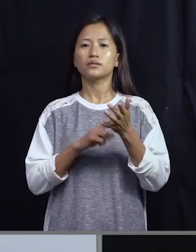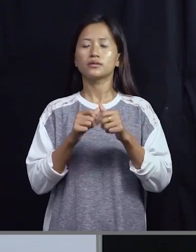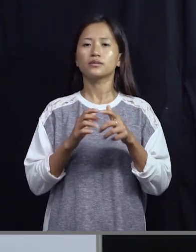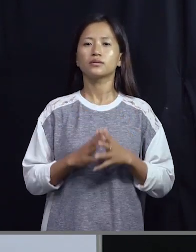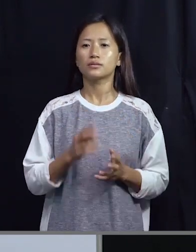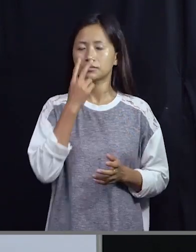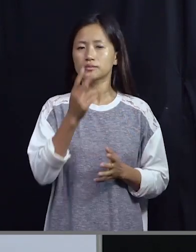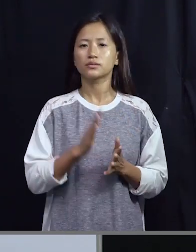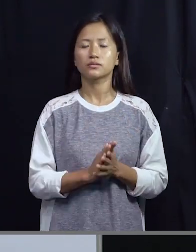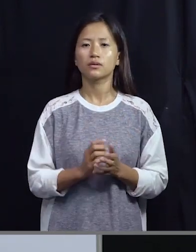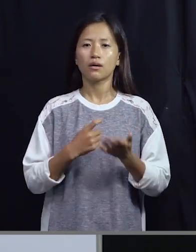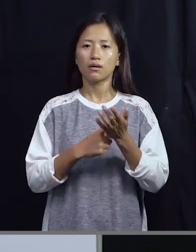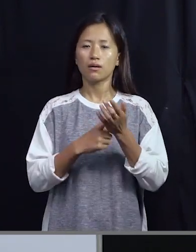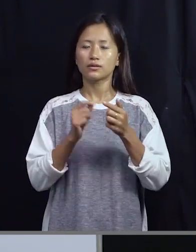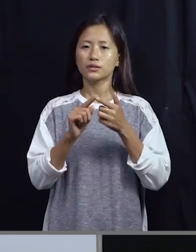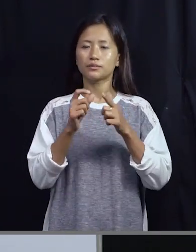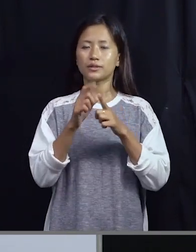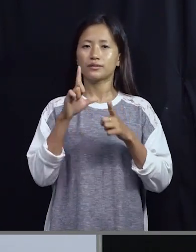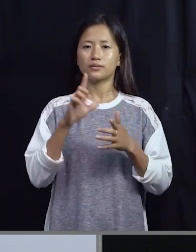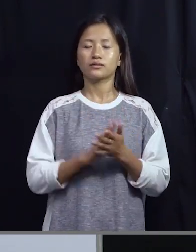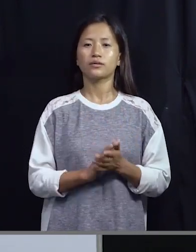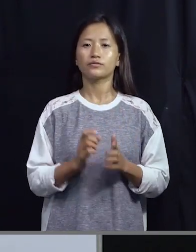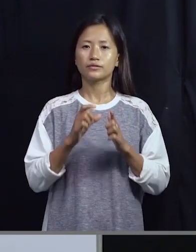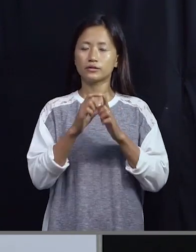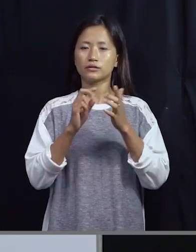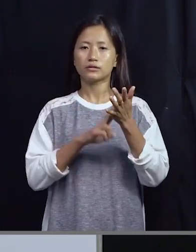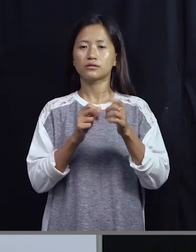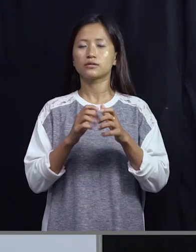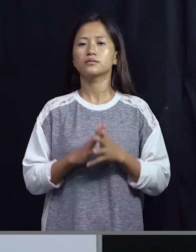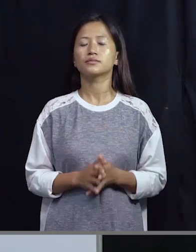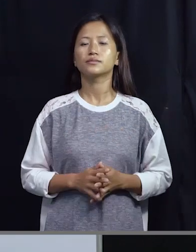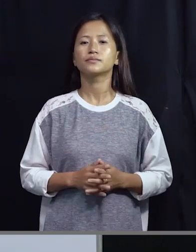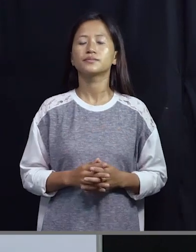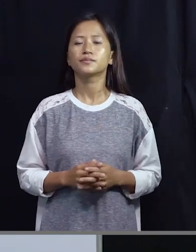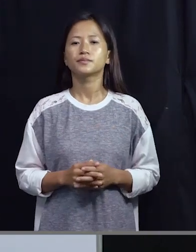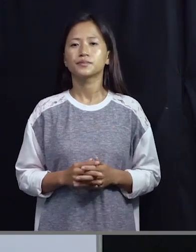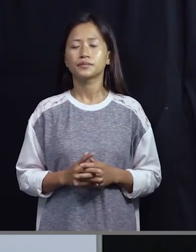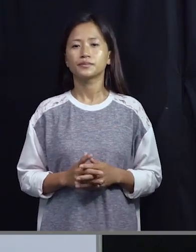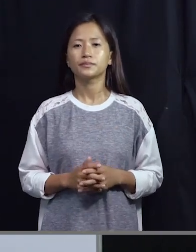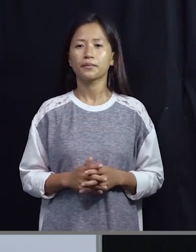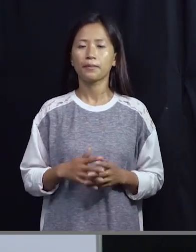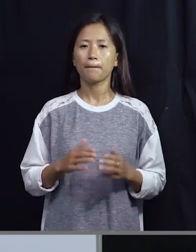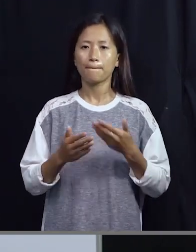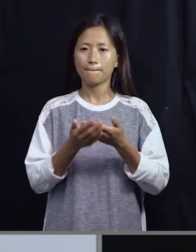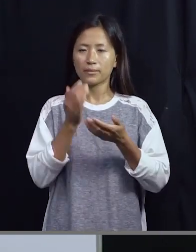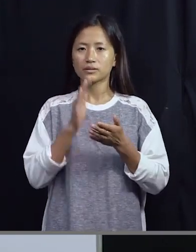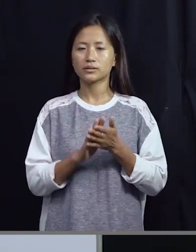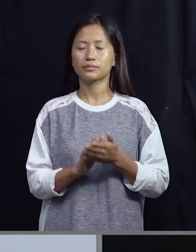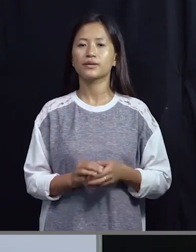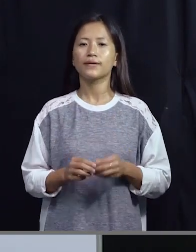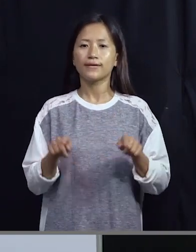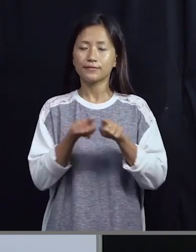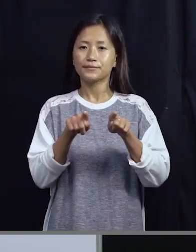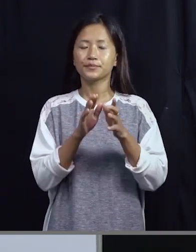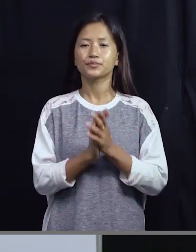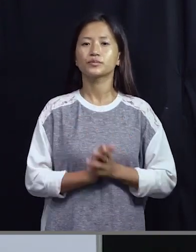see the replication of DNA, how DNA replicates. Okay, so you must be familiar with the cell